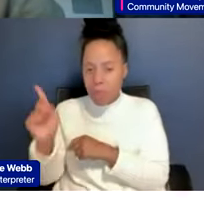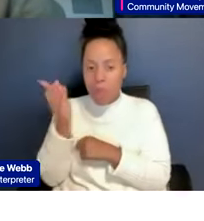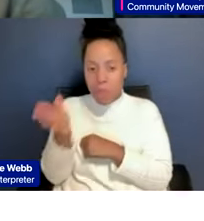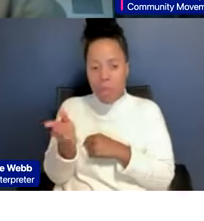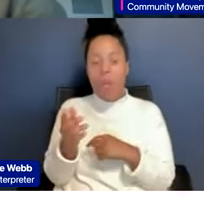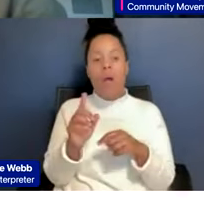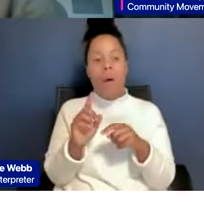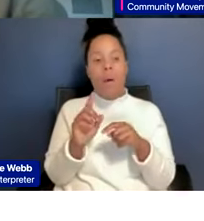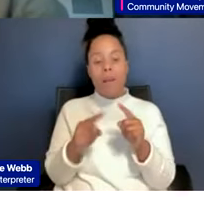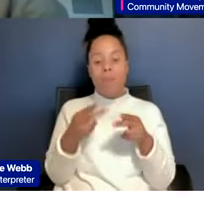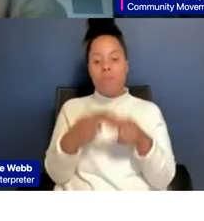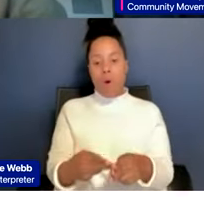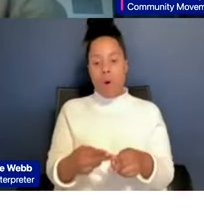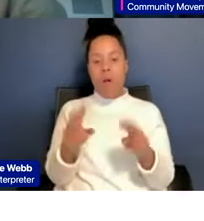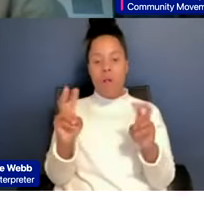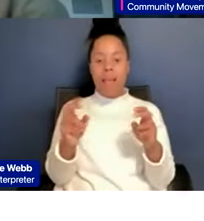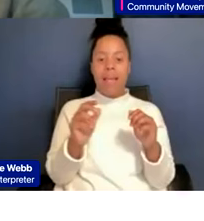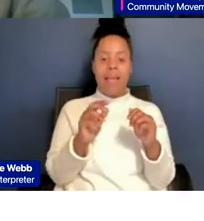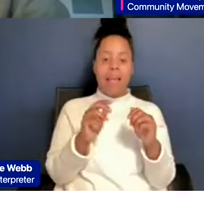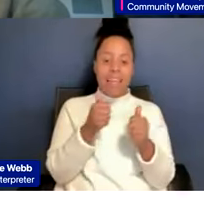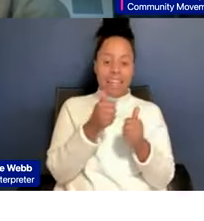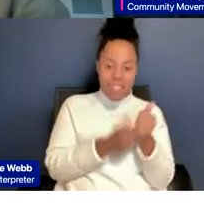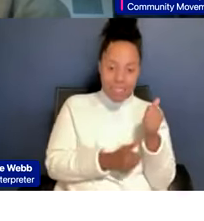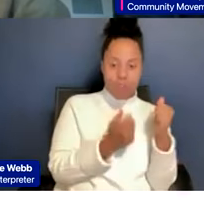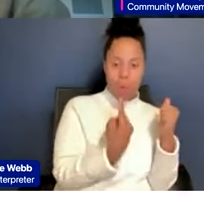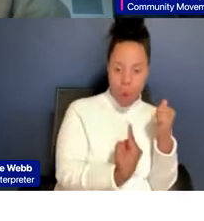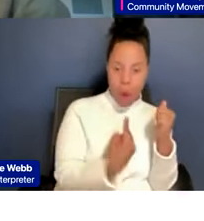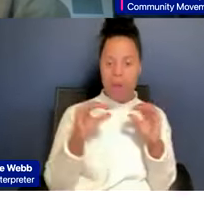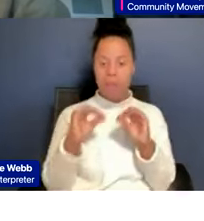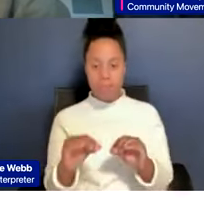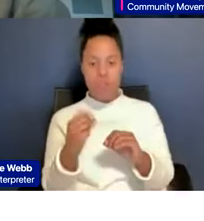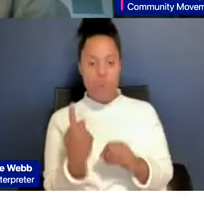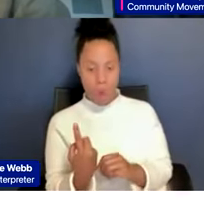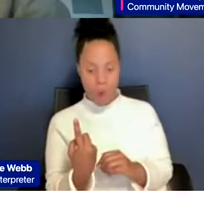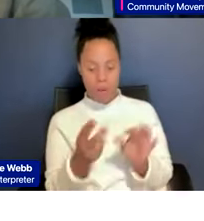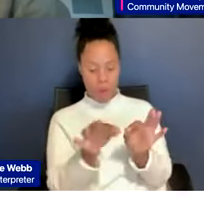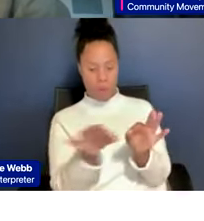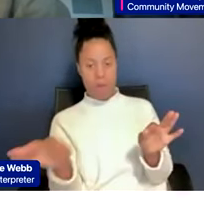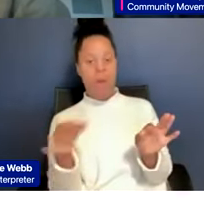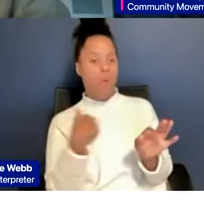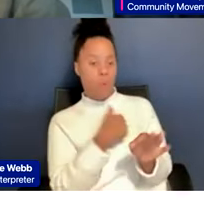Each One, Teach One. Right. Which is something we borrowed from Malcolm X.